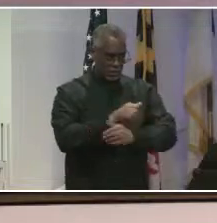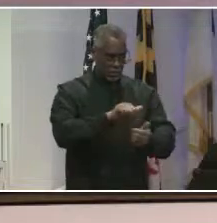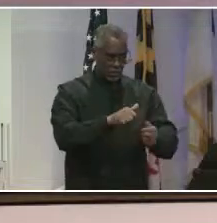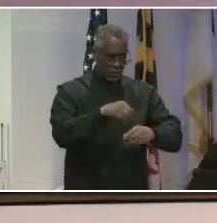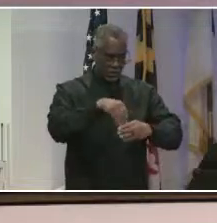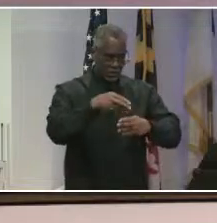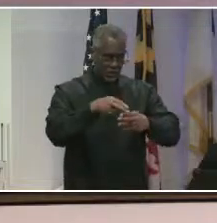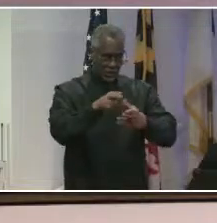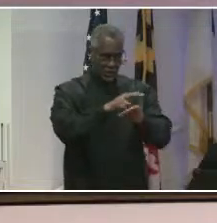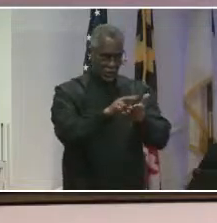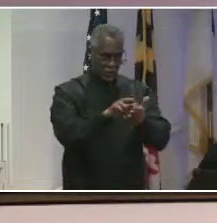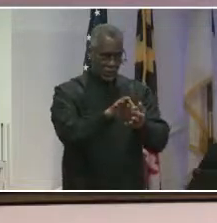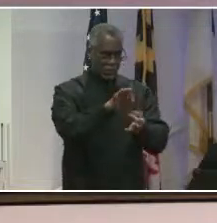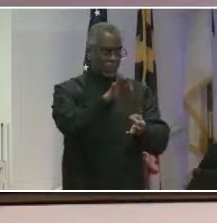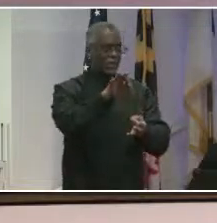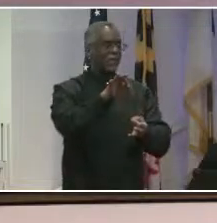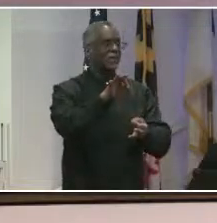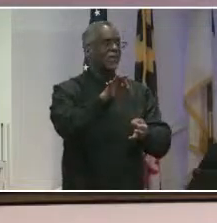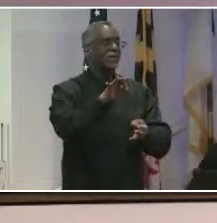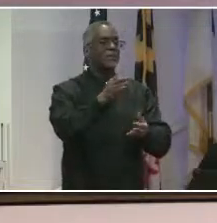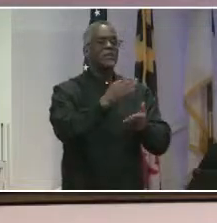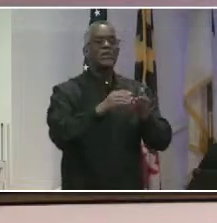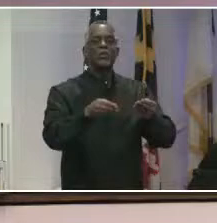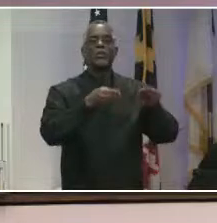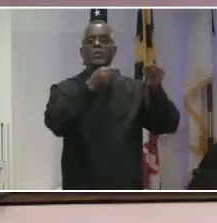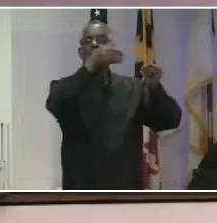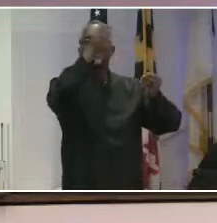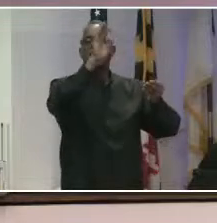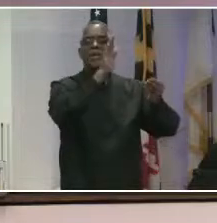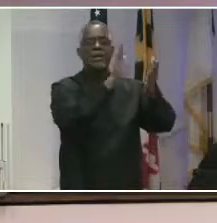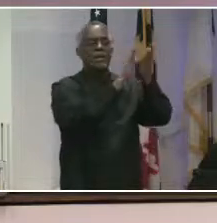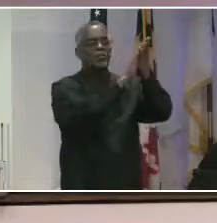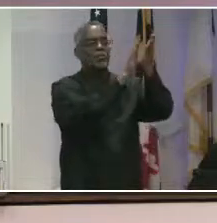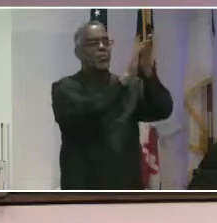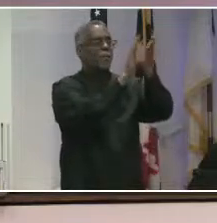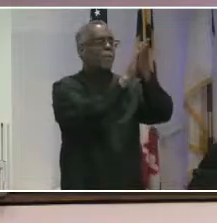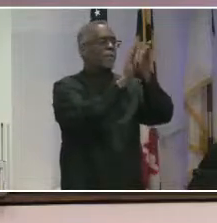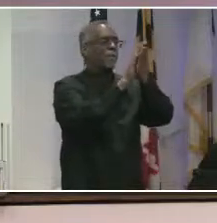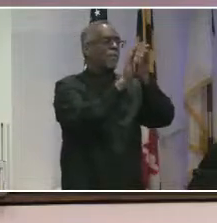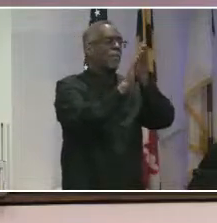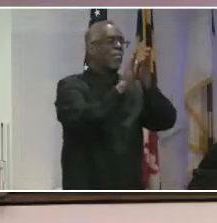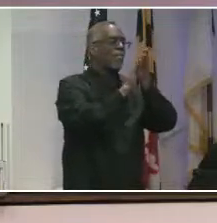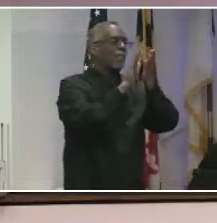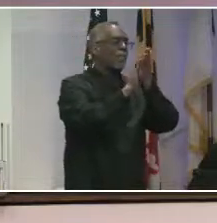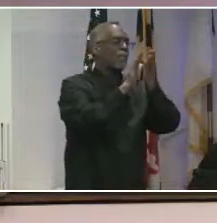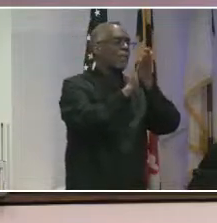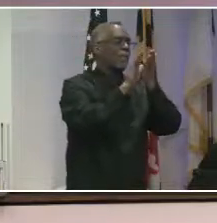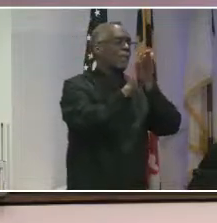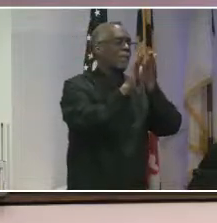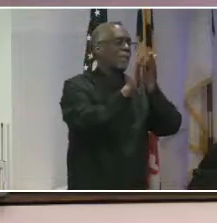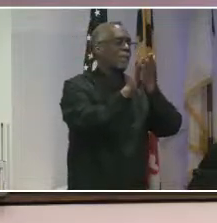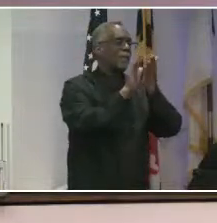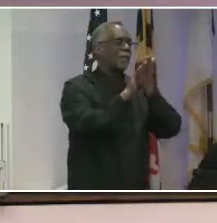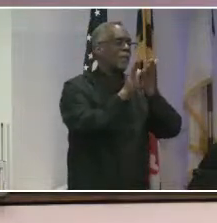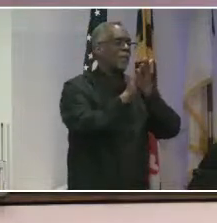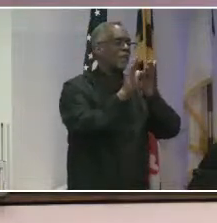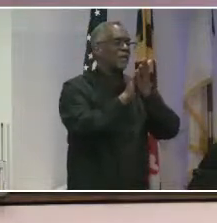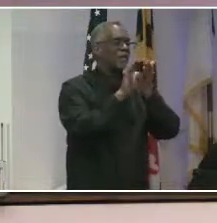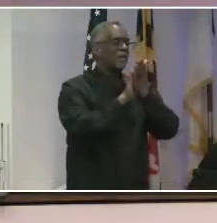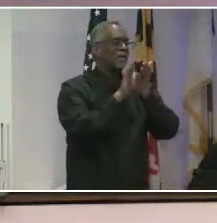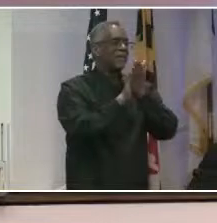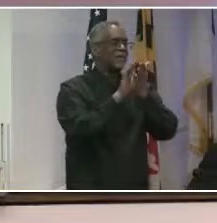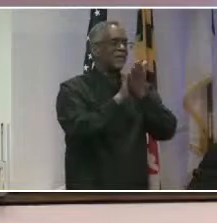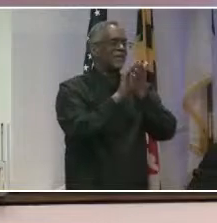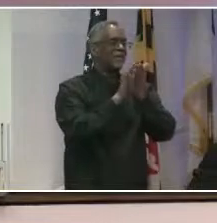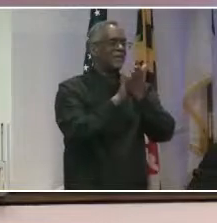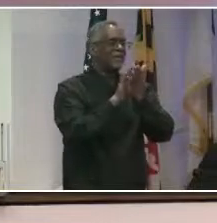of the Holy Ghost. Somebody give God a hand clap of praise. He made it. He made it, and he did really